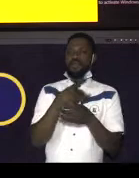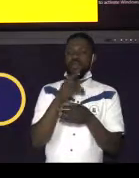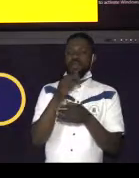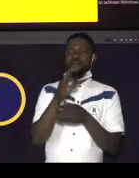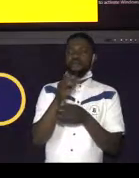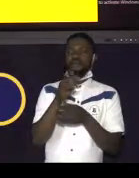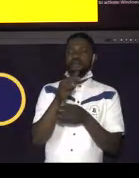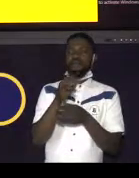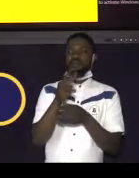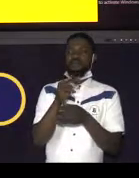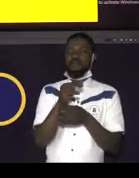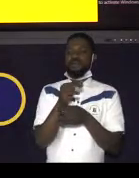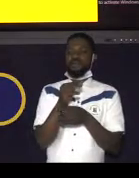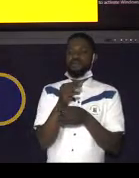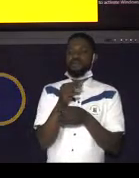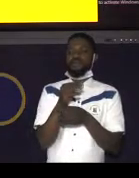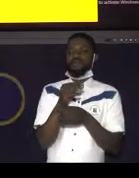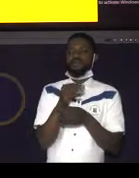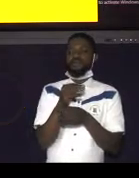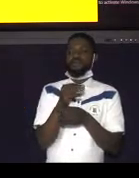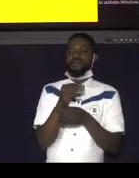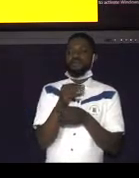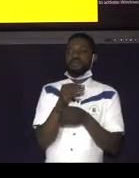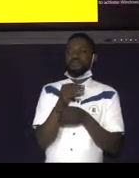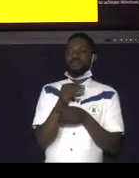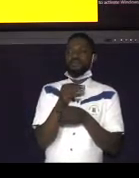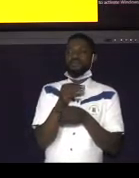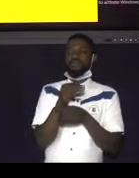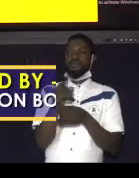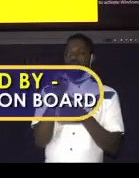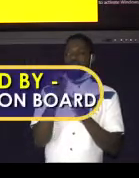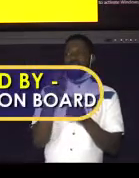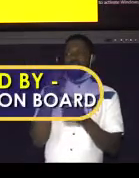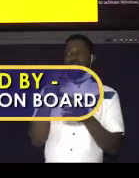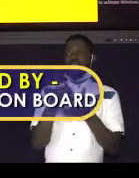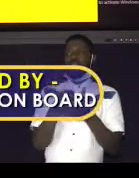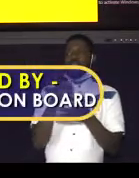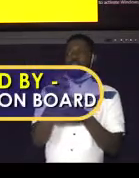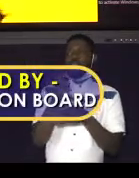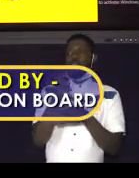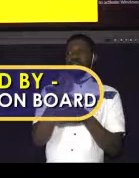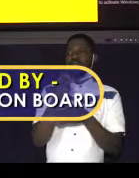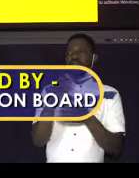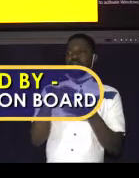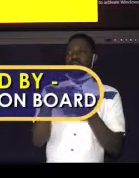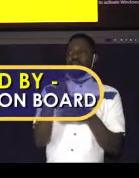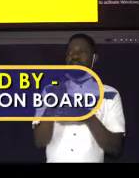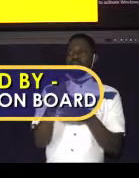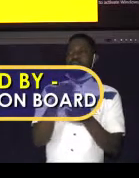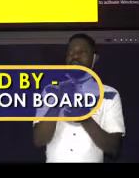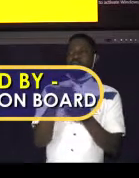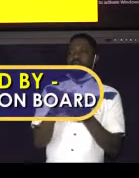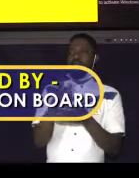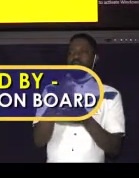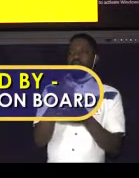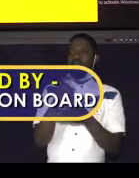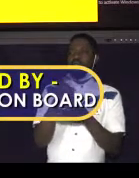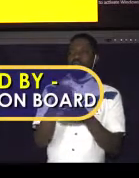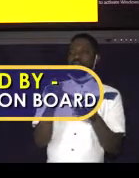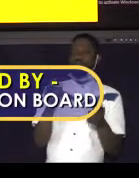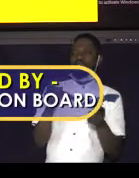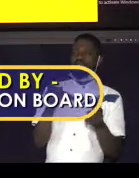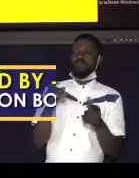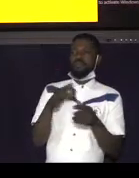third order level or third class level. You can see it here, efforts in the middle, load or fulcrum.